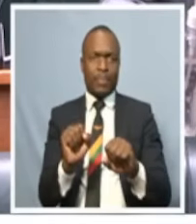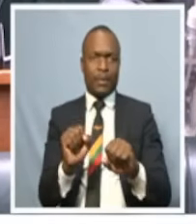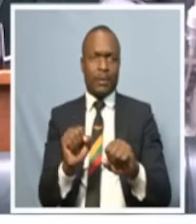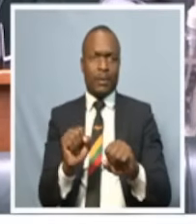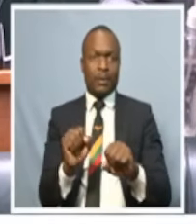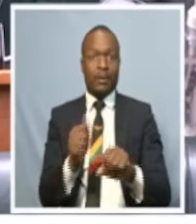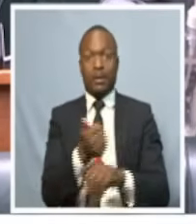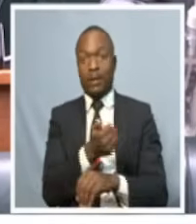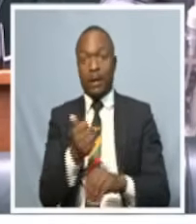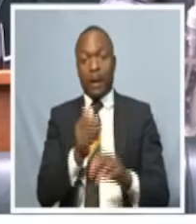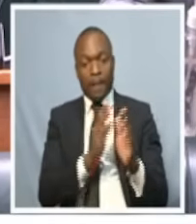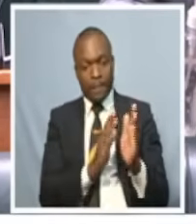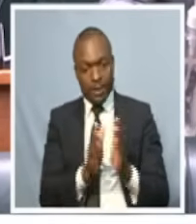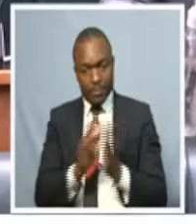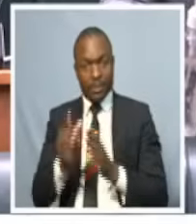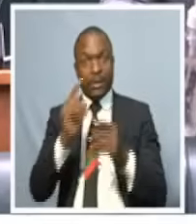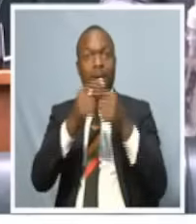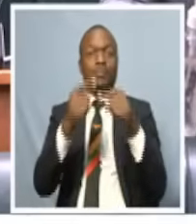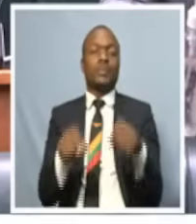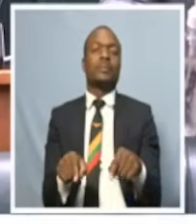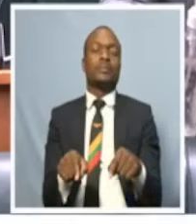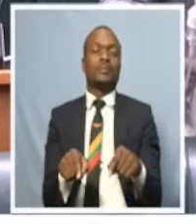until certain measures were done.